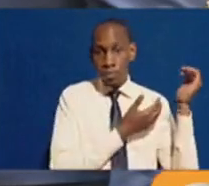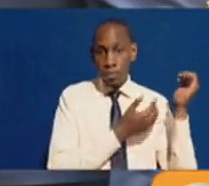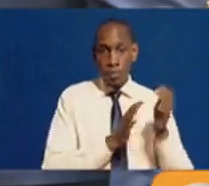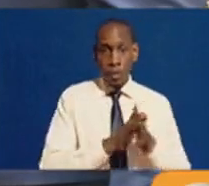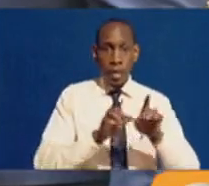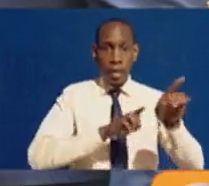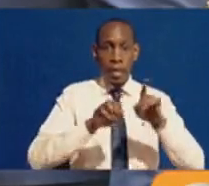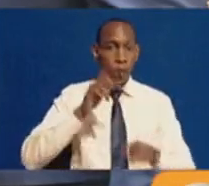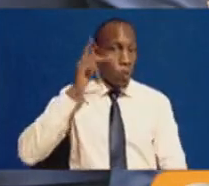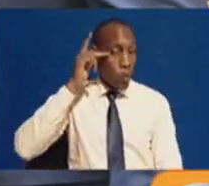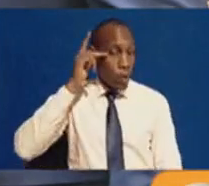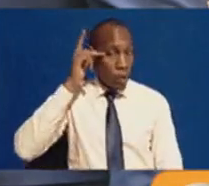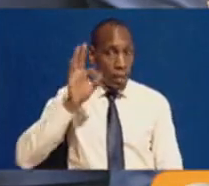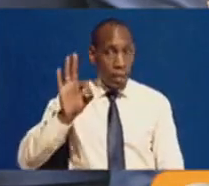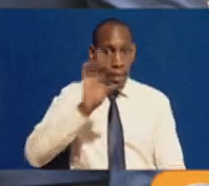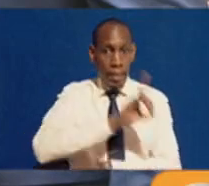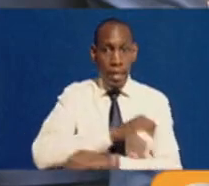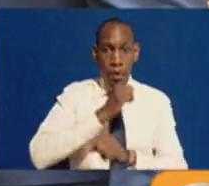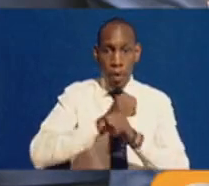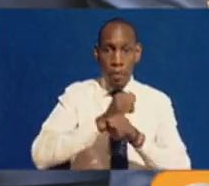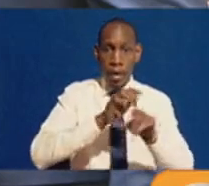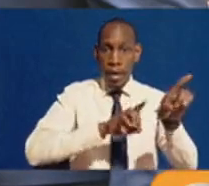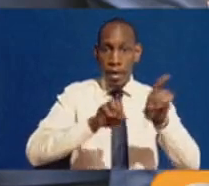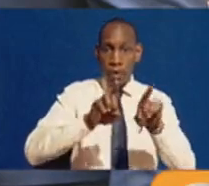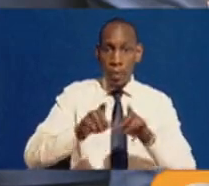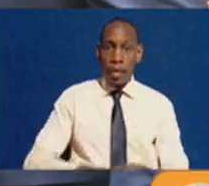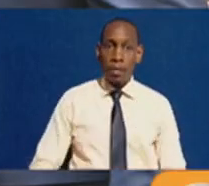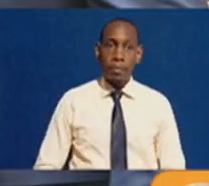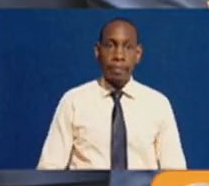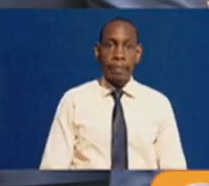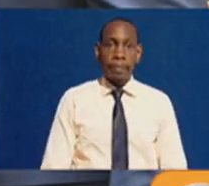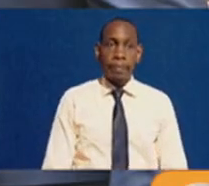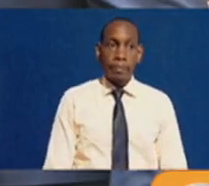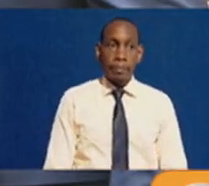head to Korea for a 3-day working visit. Martin Munene, Citizen TV.